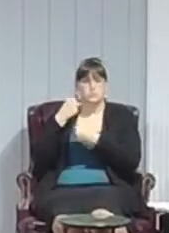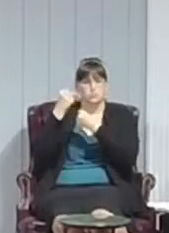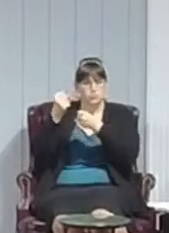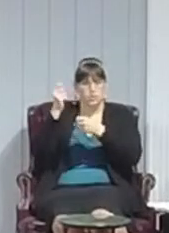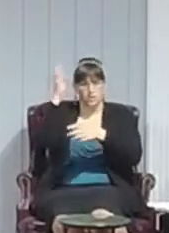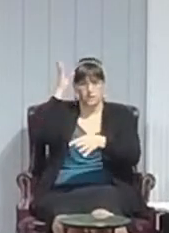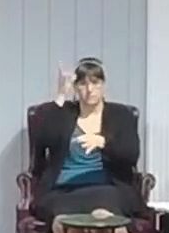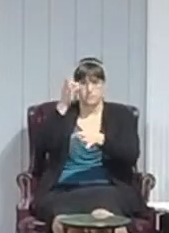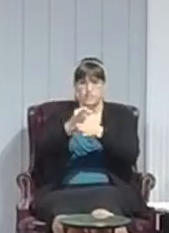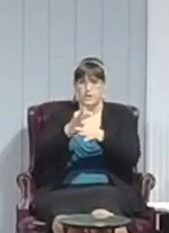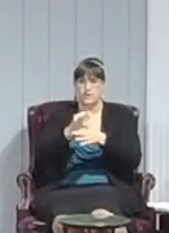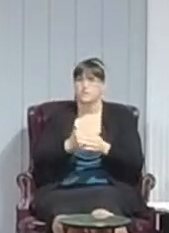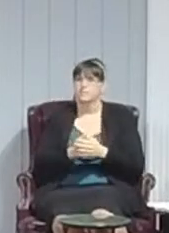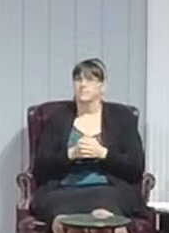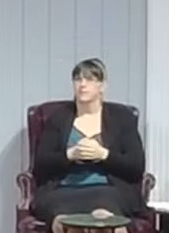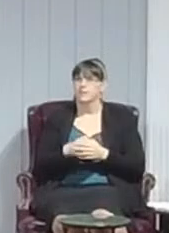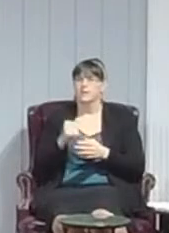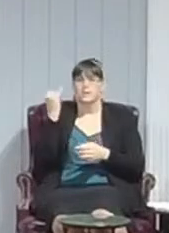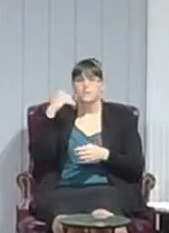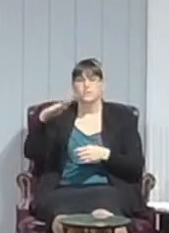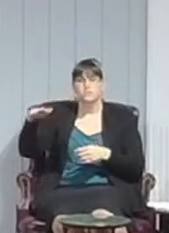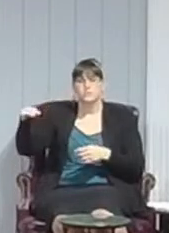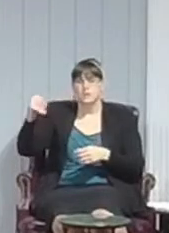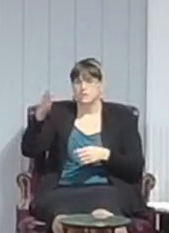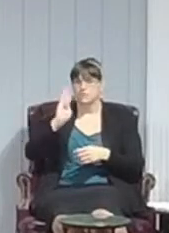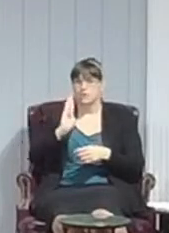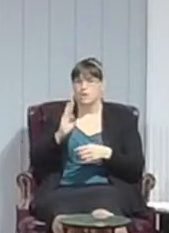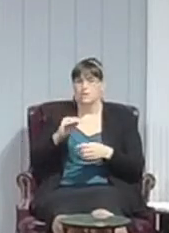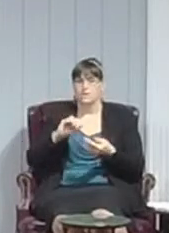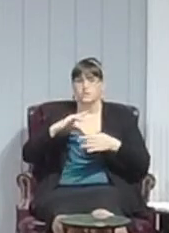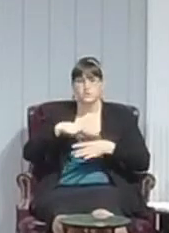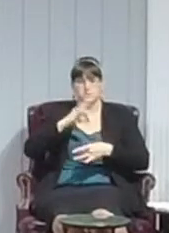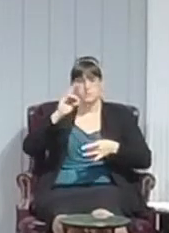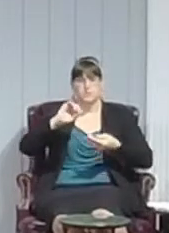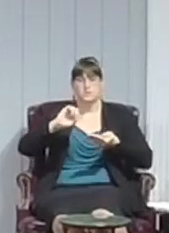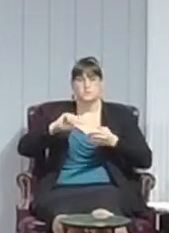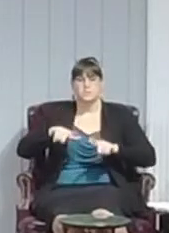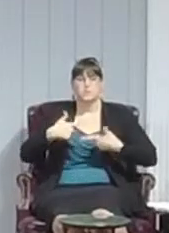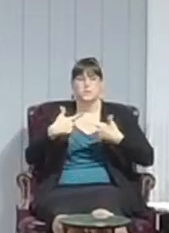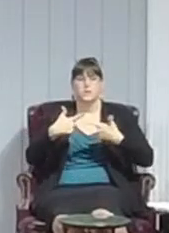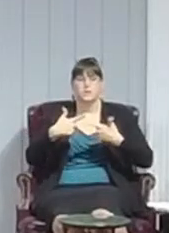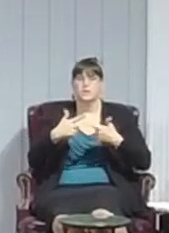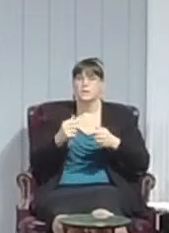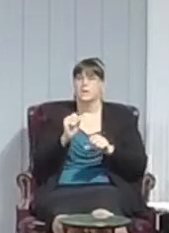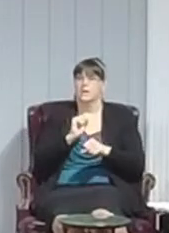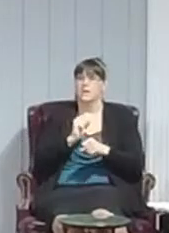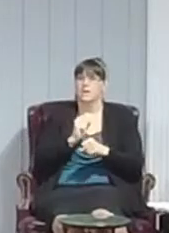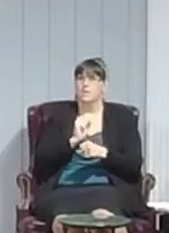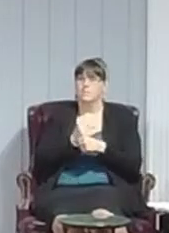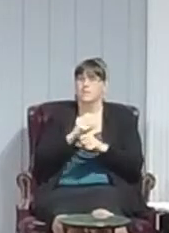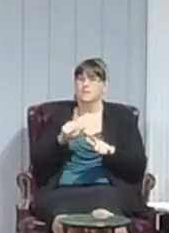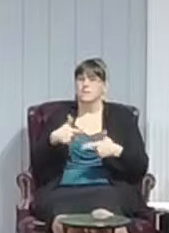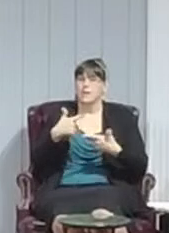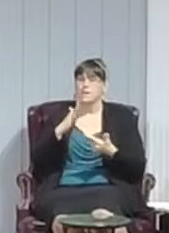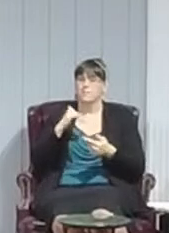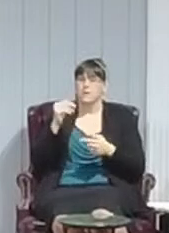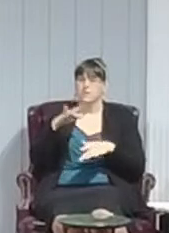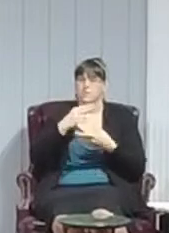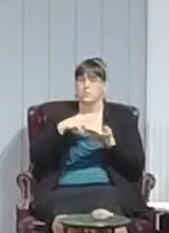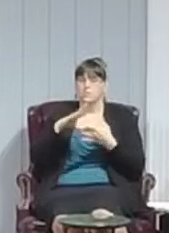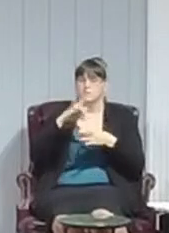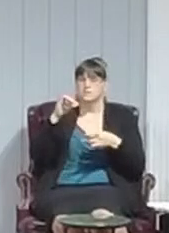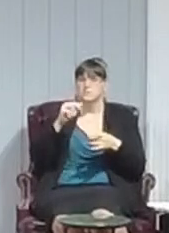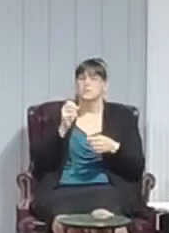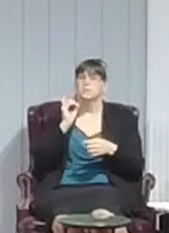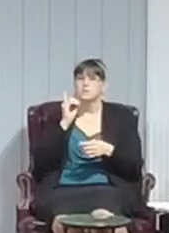when a person isn't saved. You know, if you're a child of God and your spirit has been quickened, if your spirit's been made alive by the Holy Spirit of God, it ought to trouble